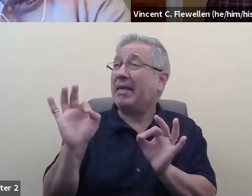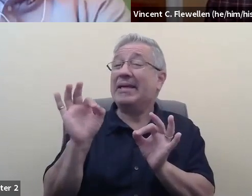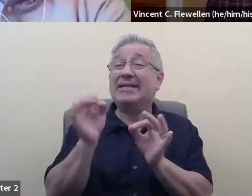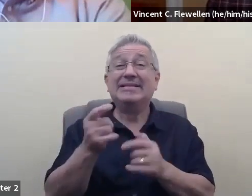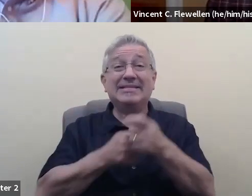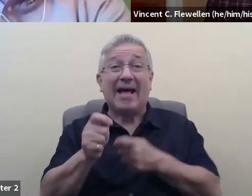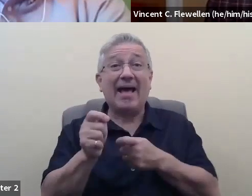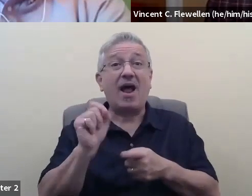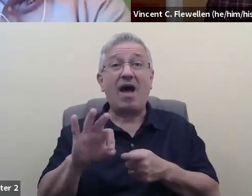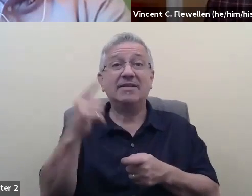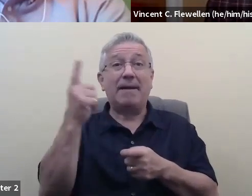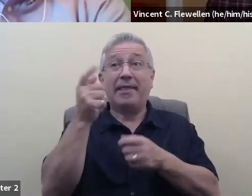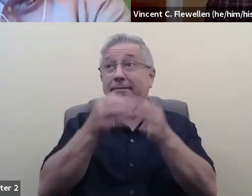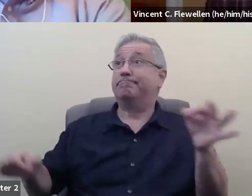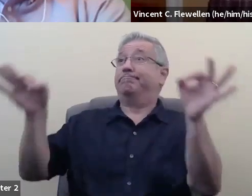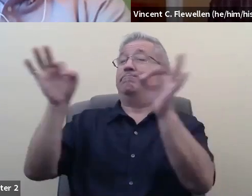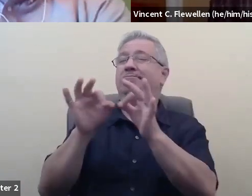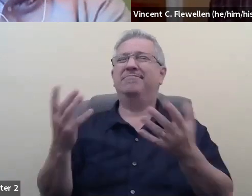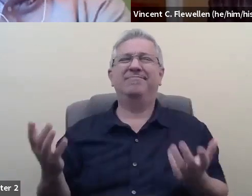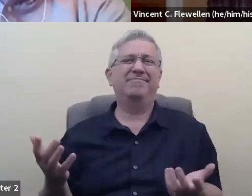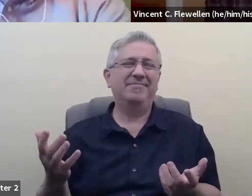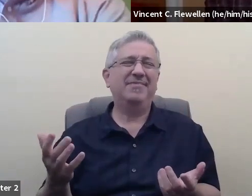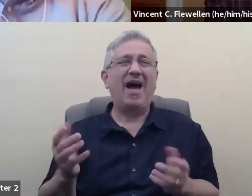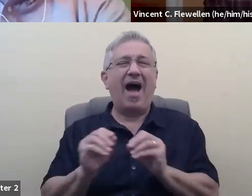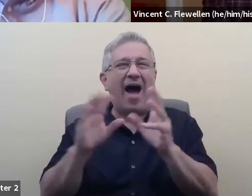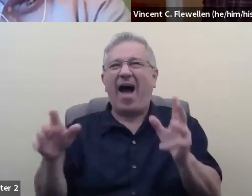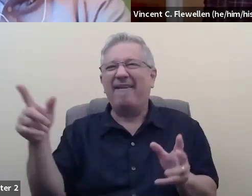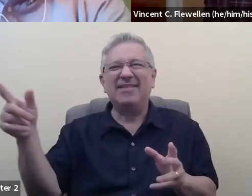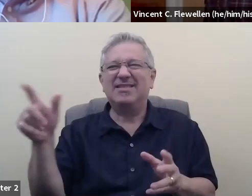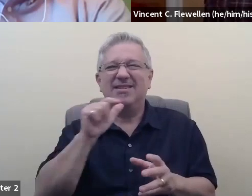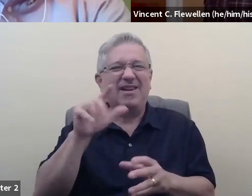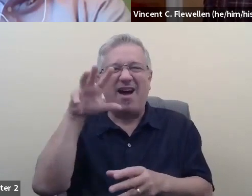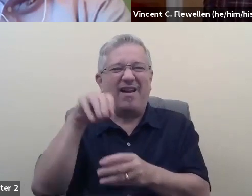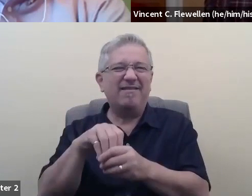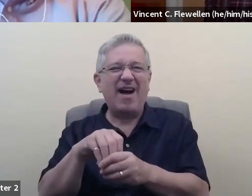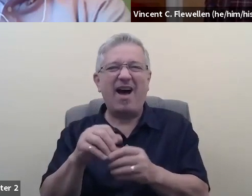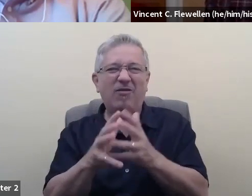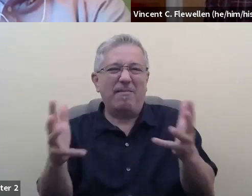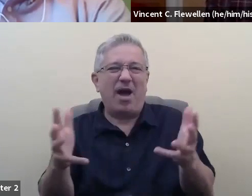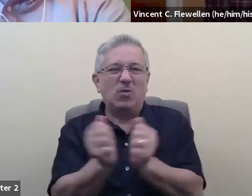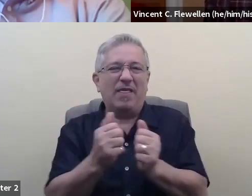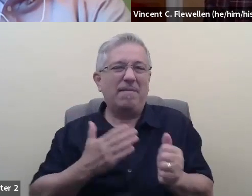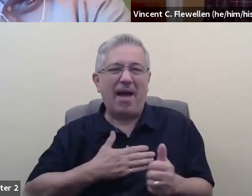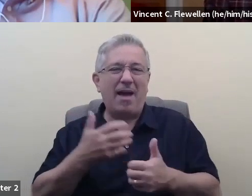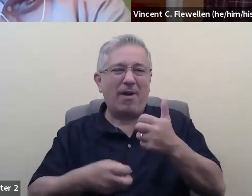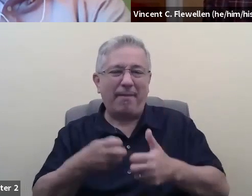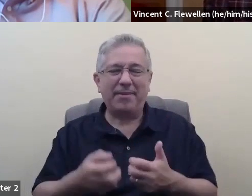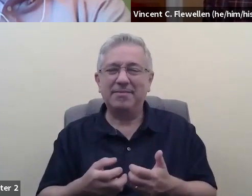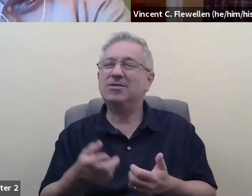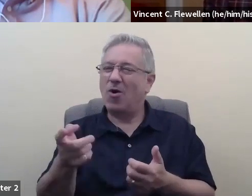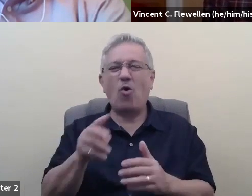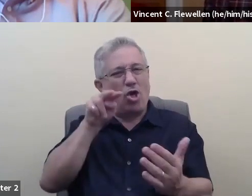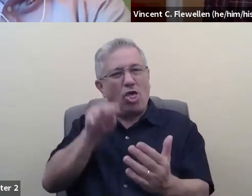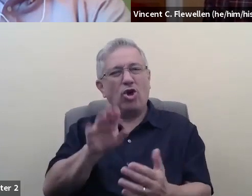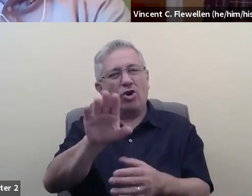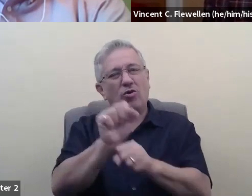job. So for those listening there, I would say, look to what you're asking of your your employees with disabilities when you're